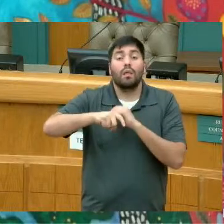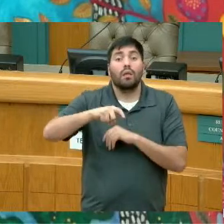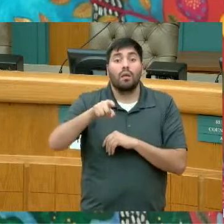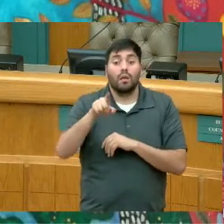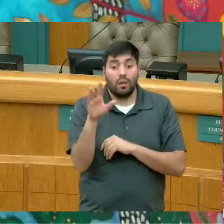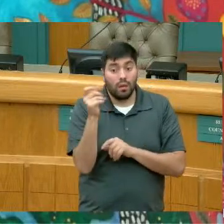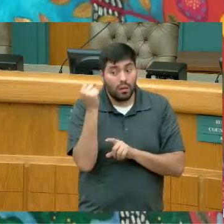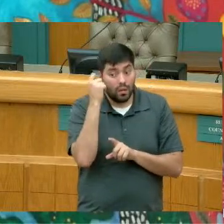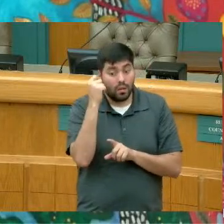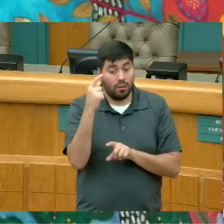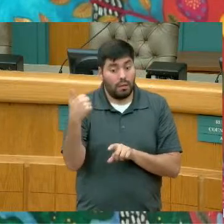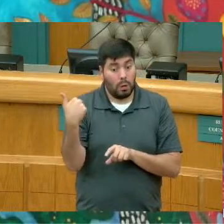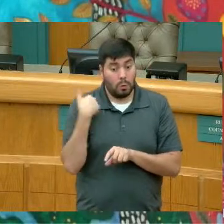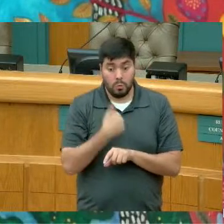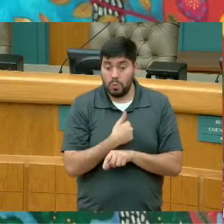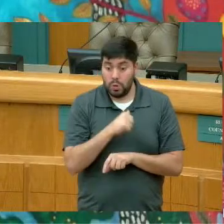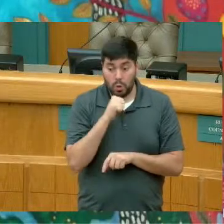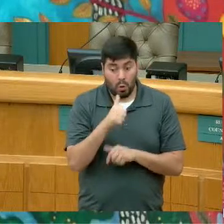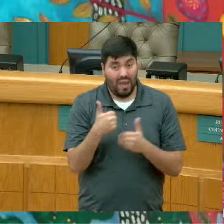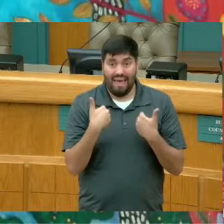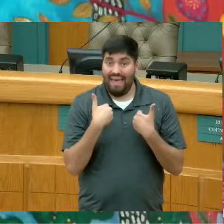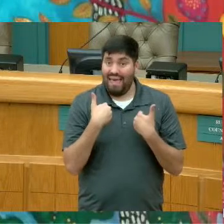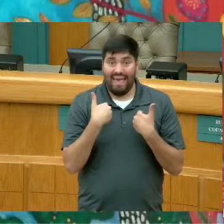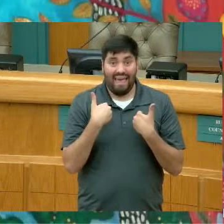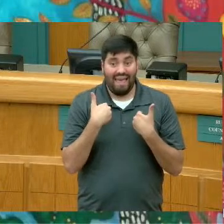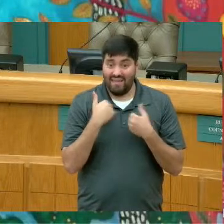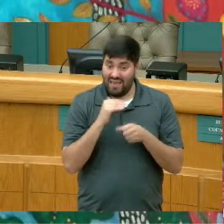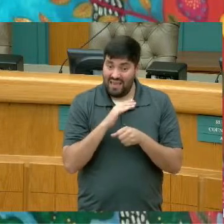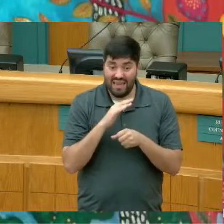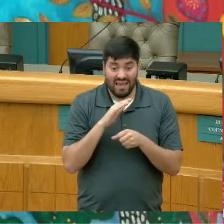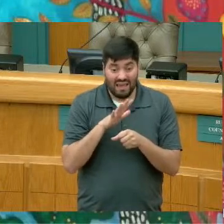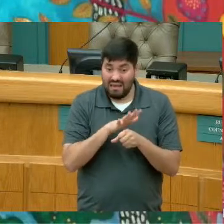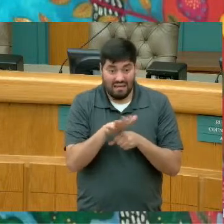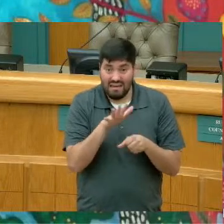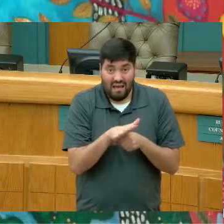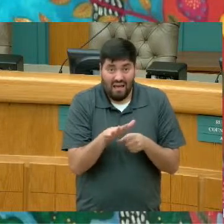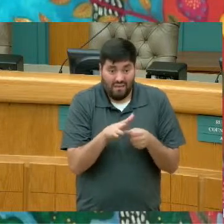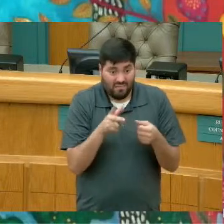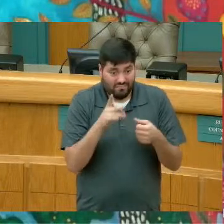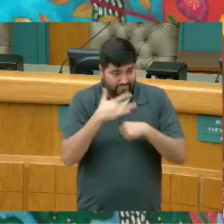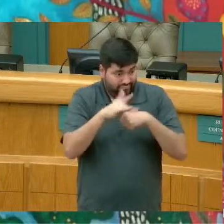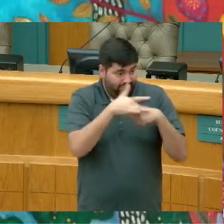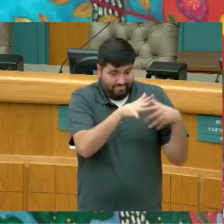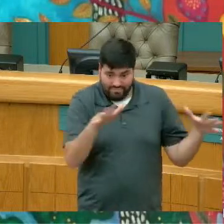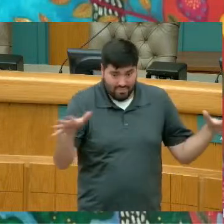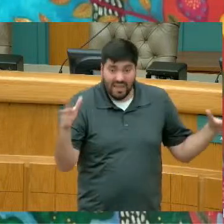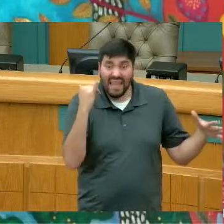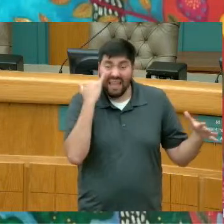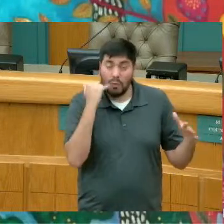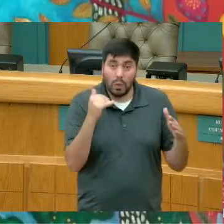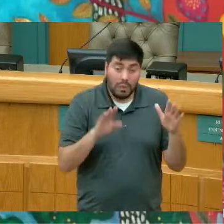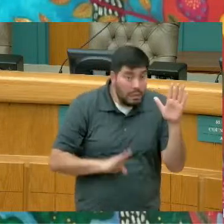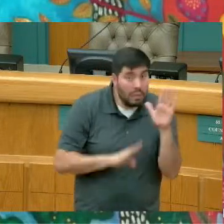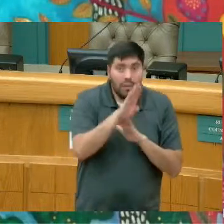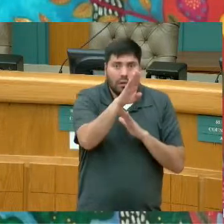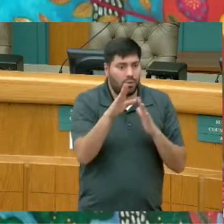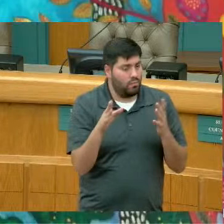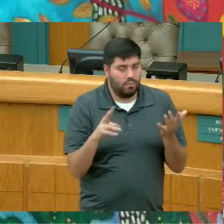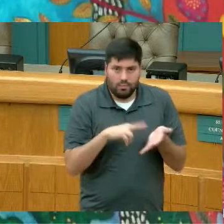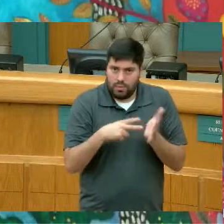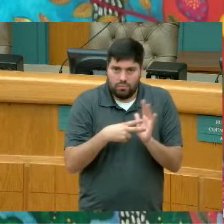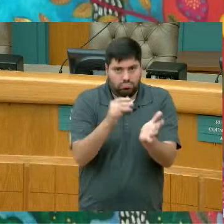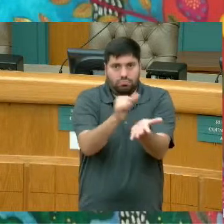we don't have enough if a new surge comes upon us. And to be